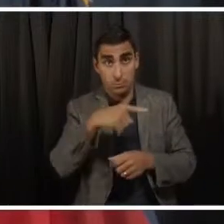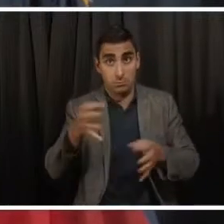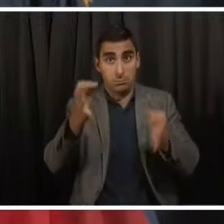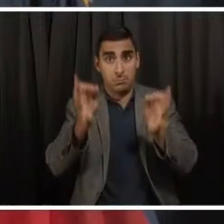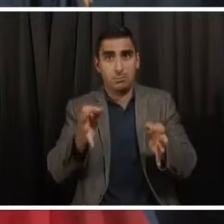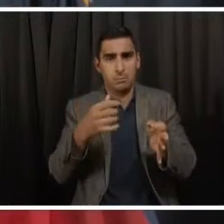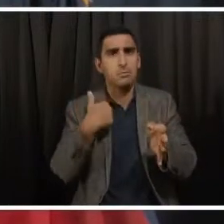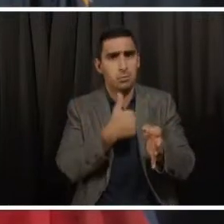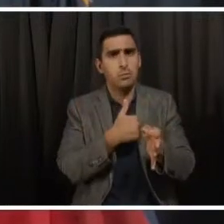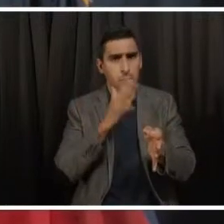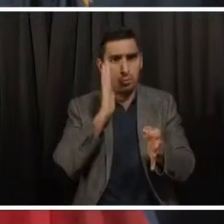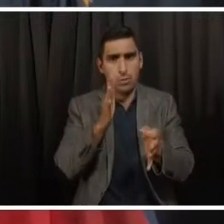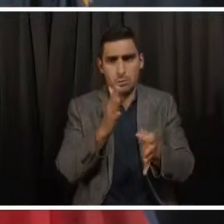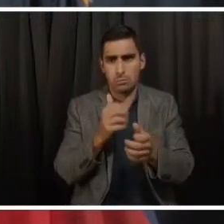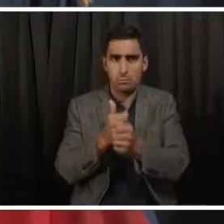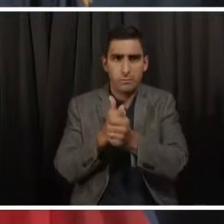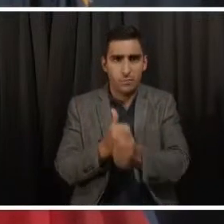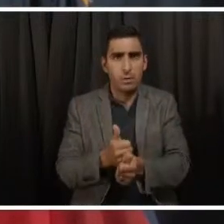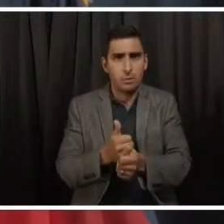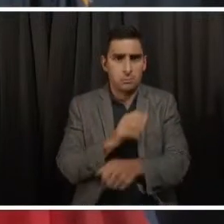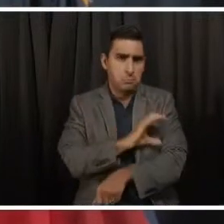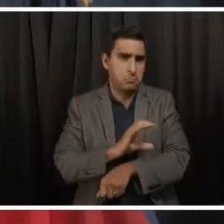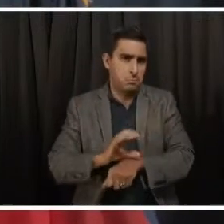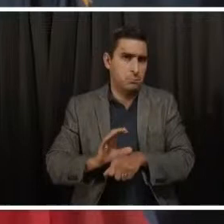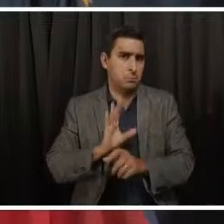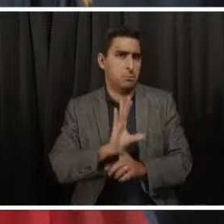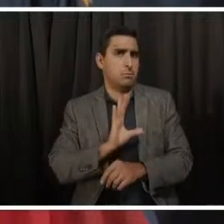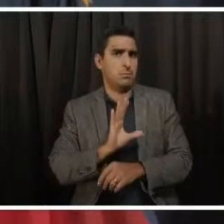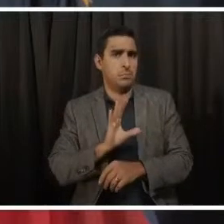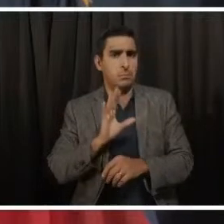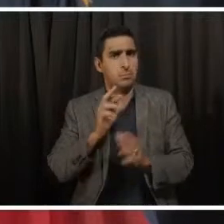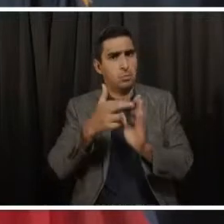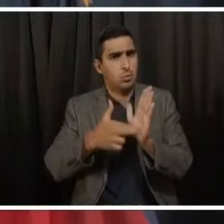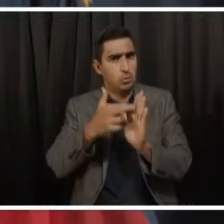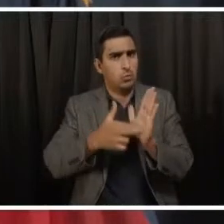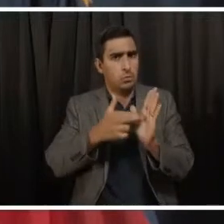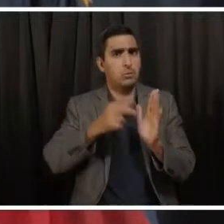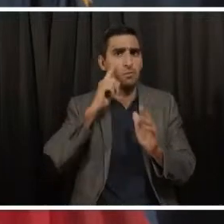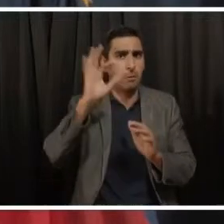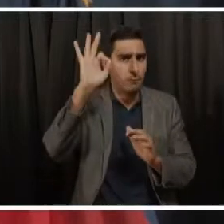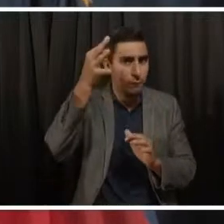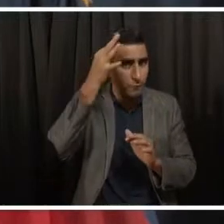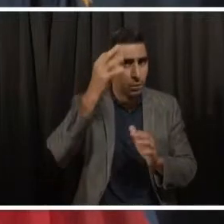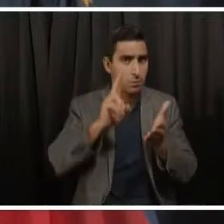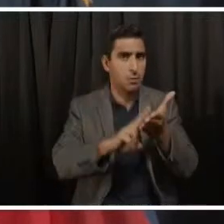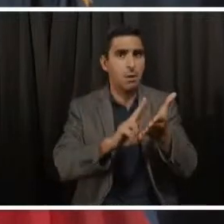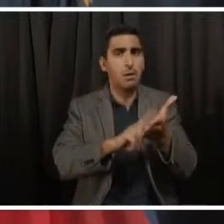course, Colorado will follow those rules for federal contractors.